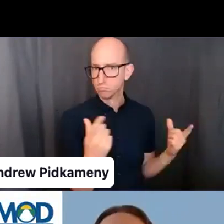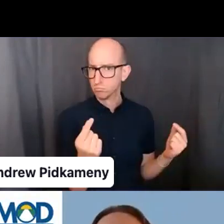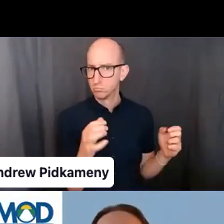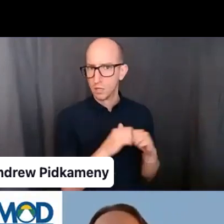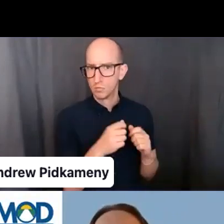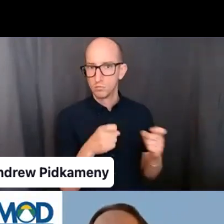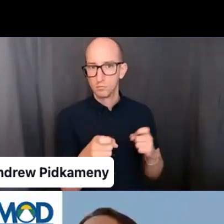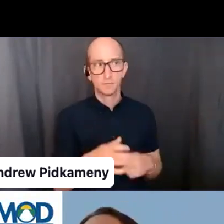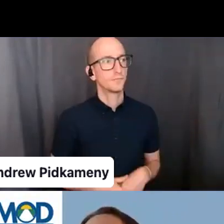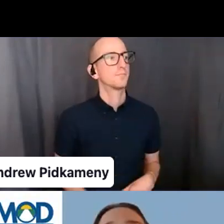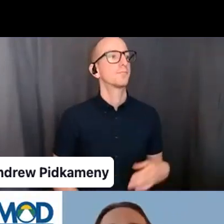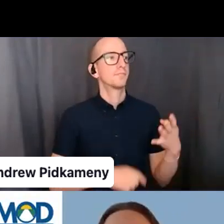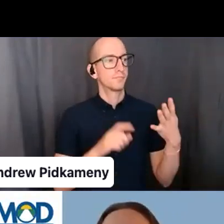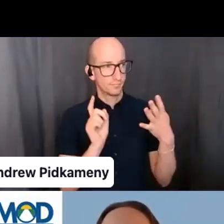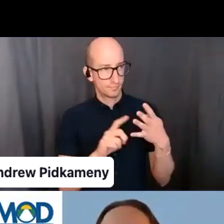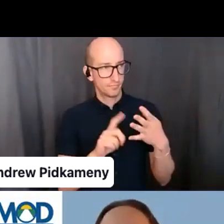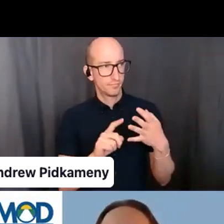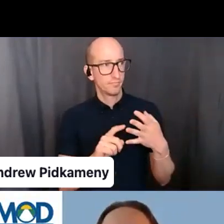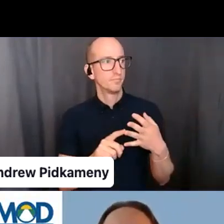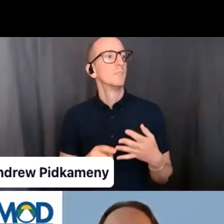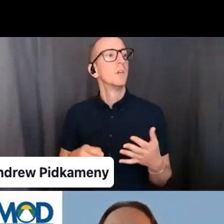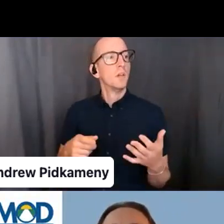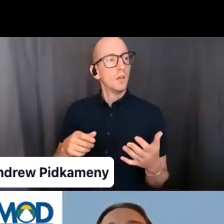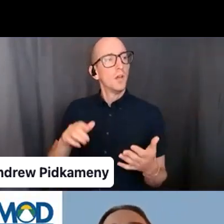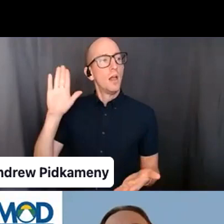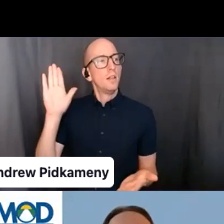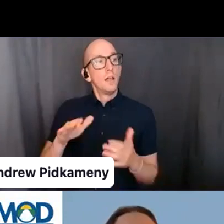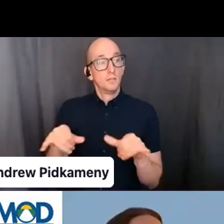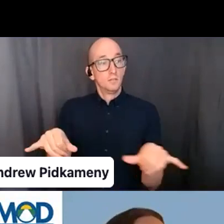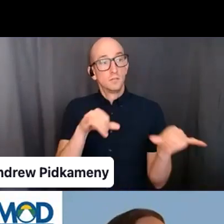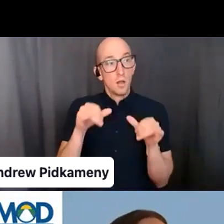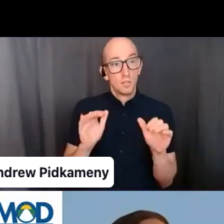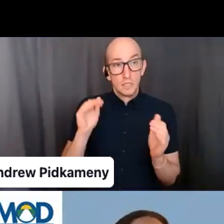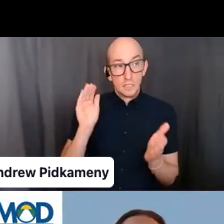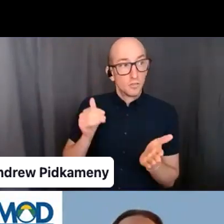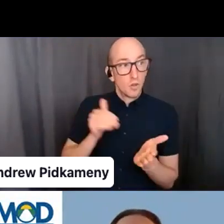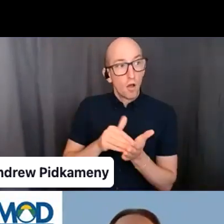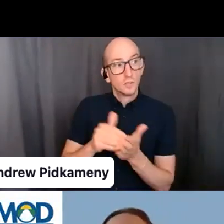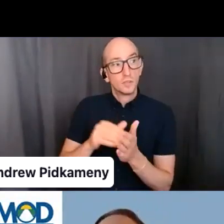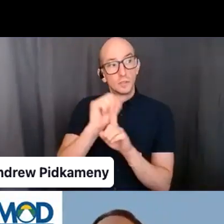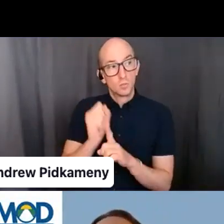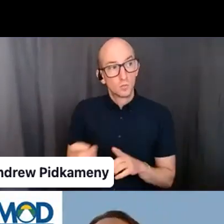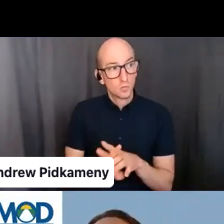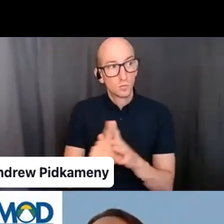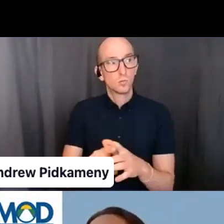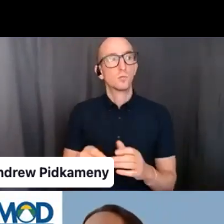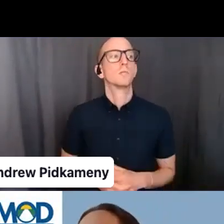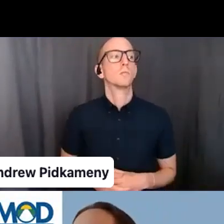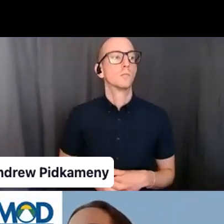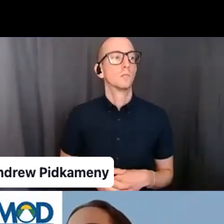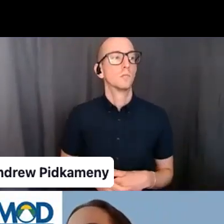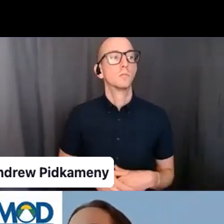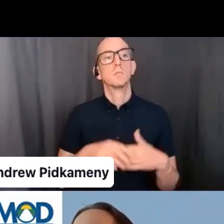less common scenarios like multiple service animals, then some practical tips, other sources